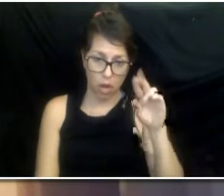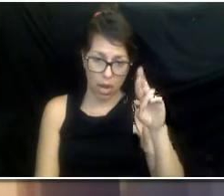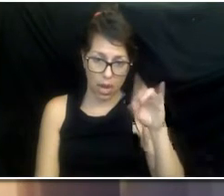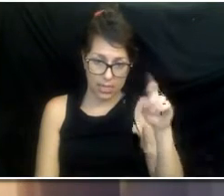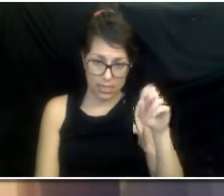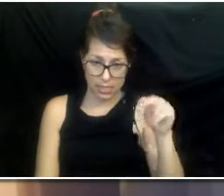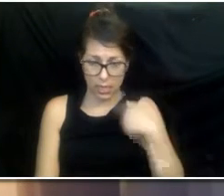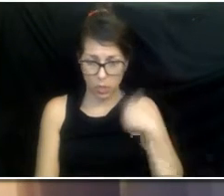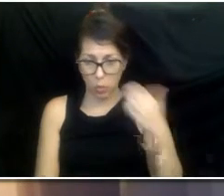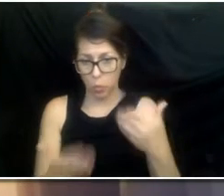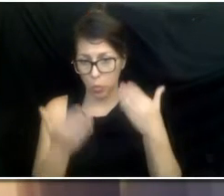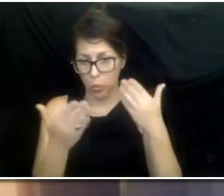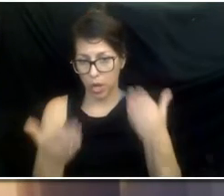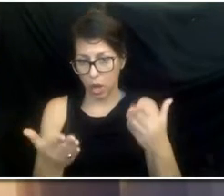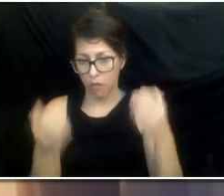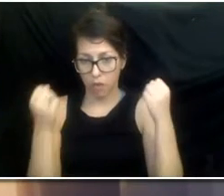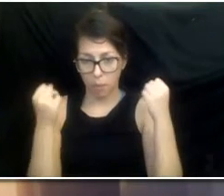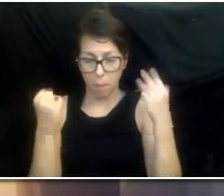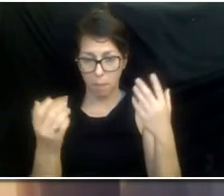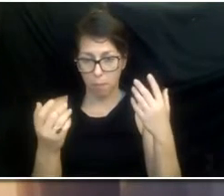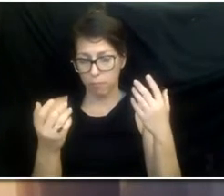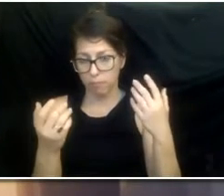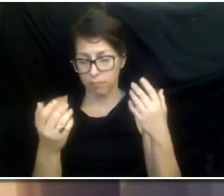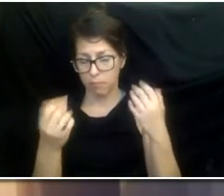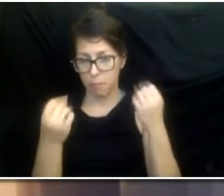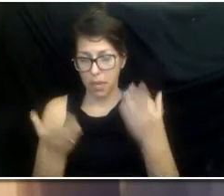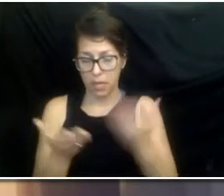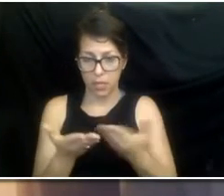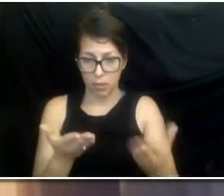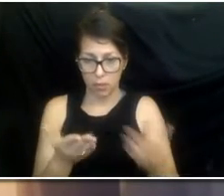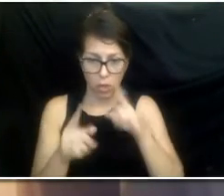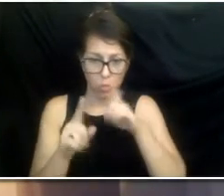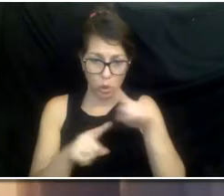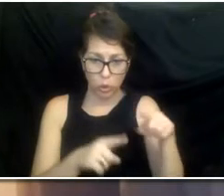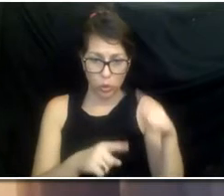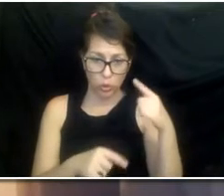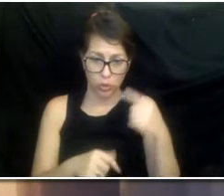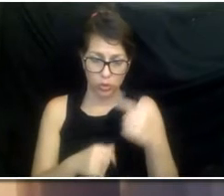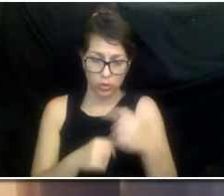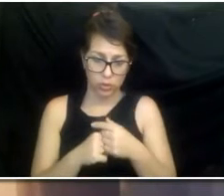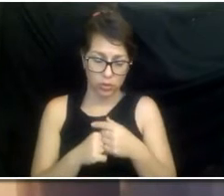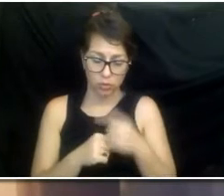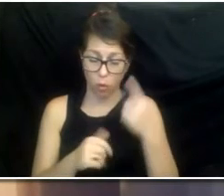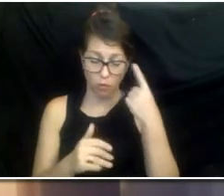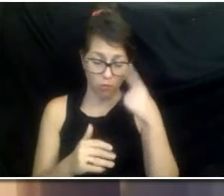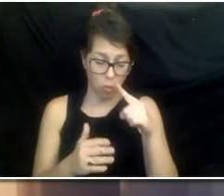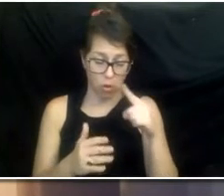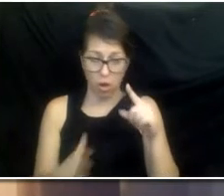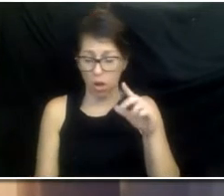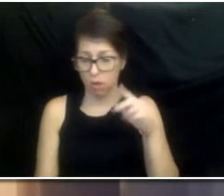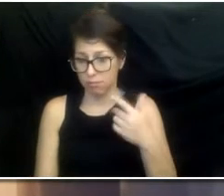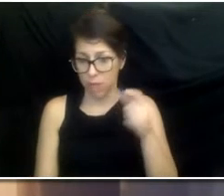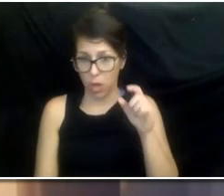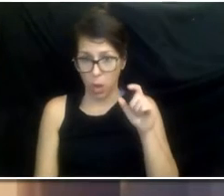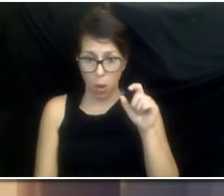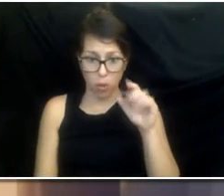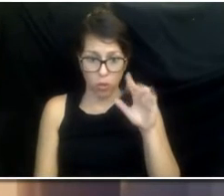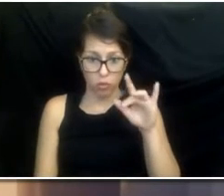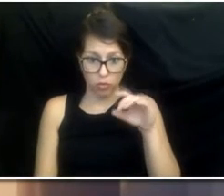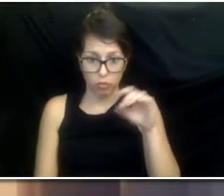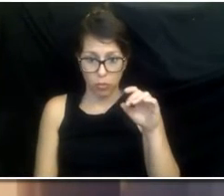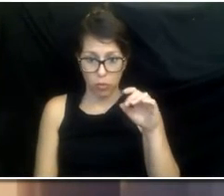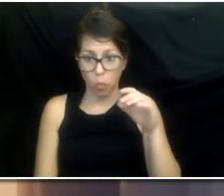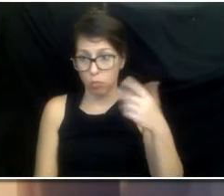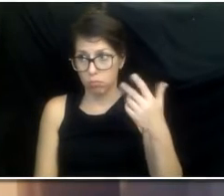be at risk of domestic violence and who might think there's no options to seek safety during this time um one thing to note is